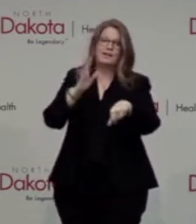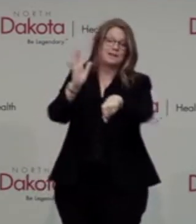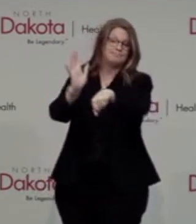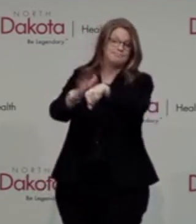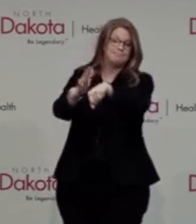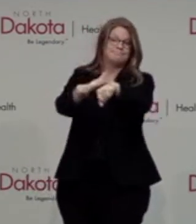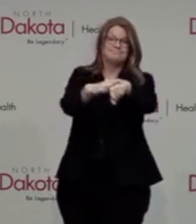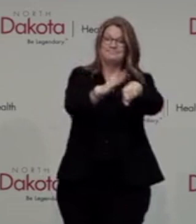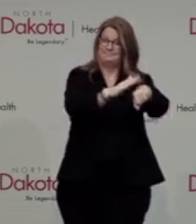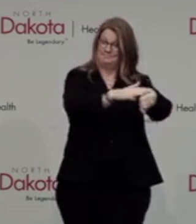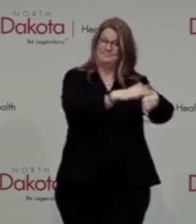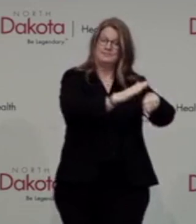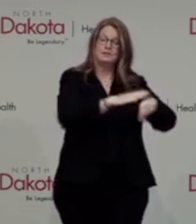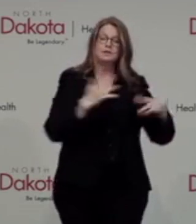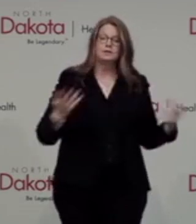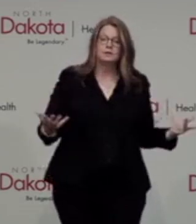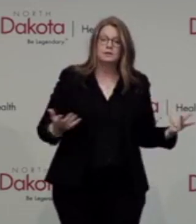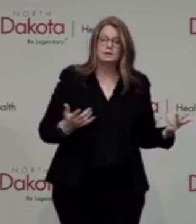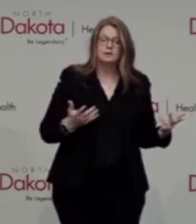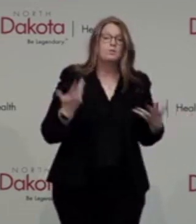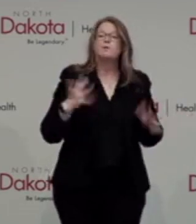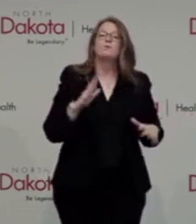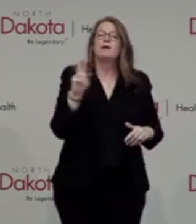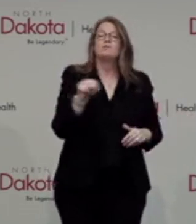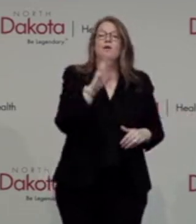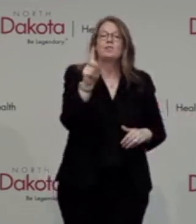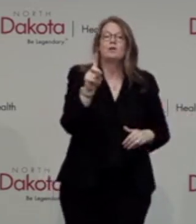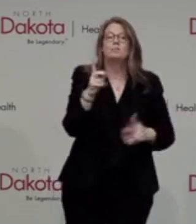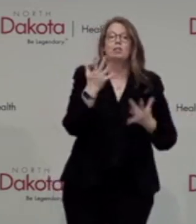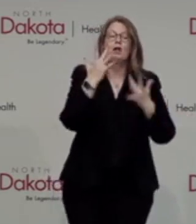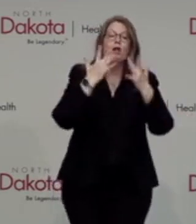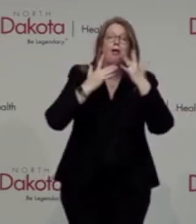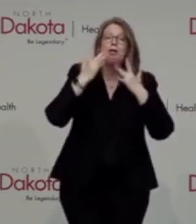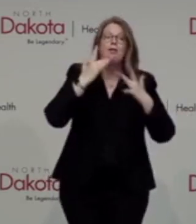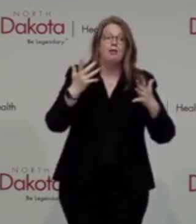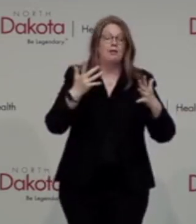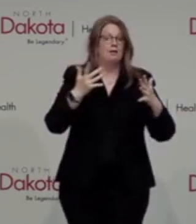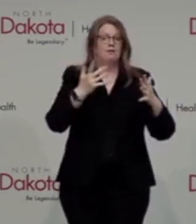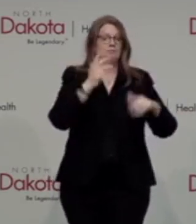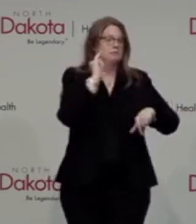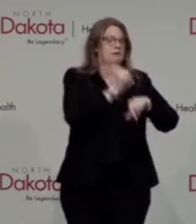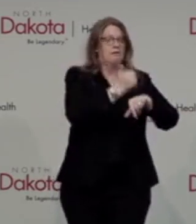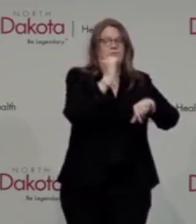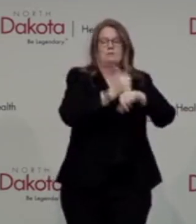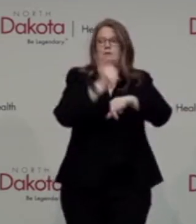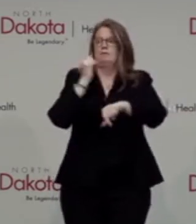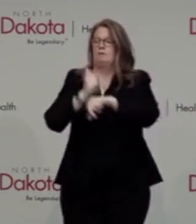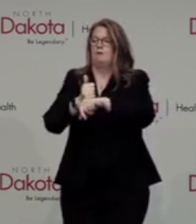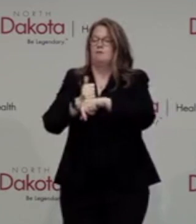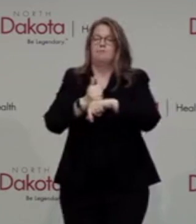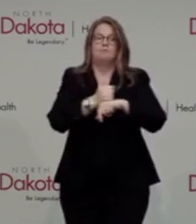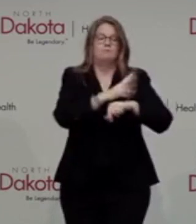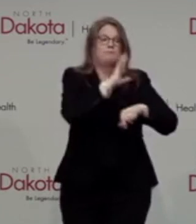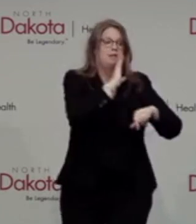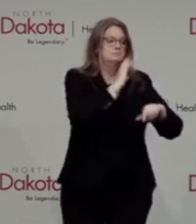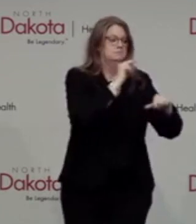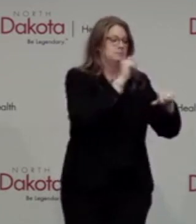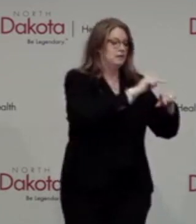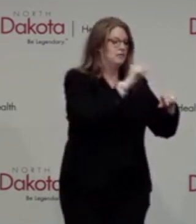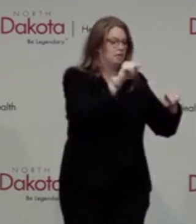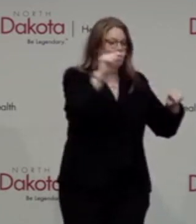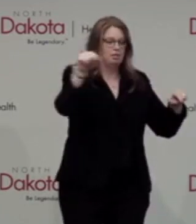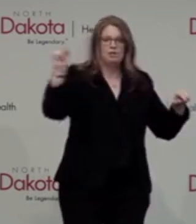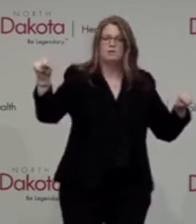to the citizens. We don't want North Dakota to ever to reach that point, and we're fortunate today to have representation from our state's 5 largest